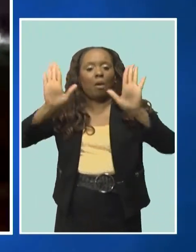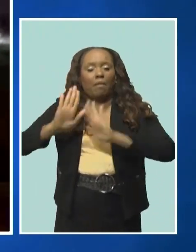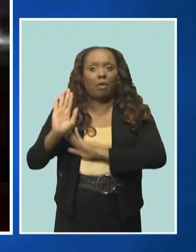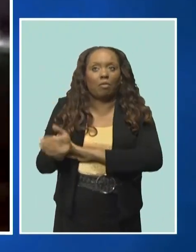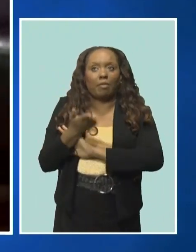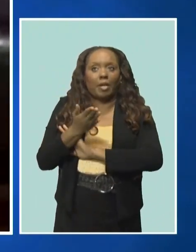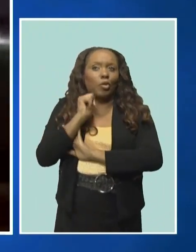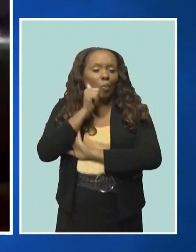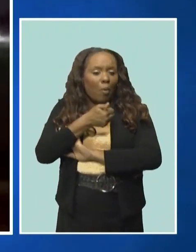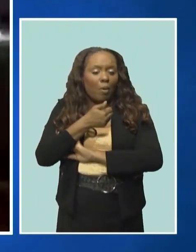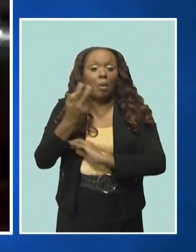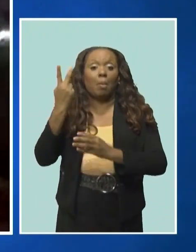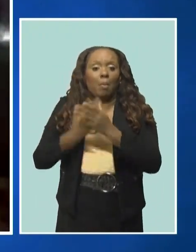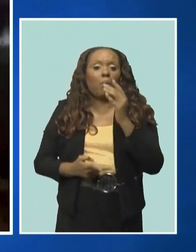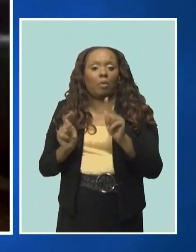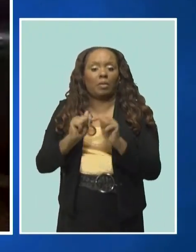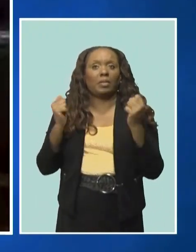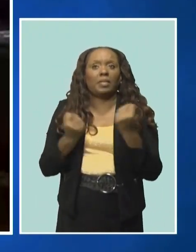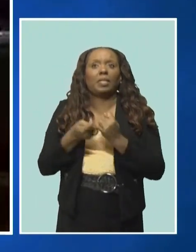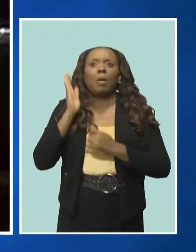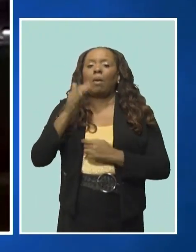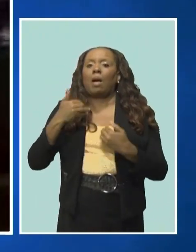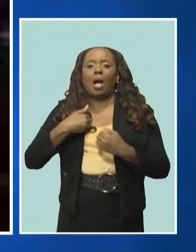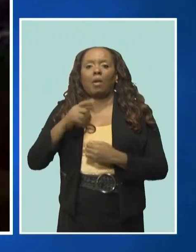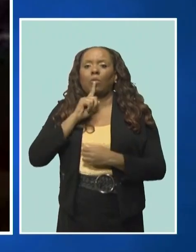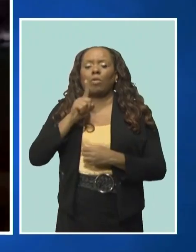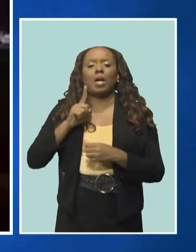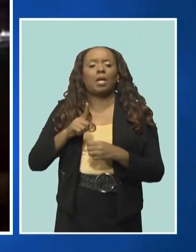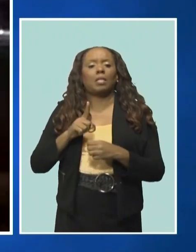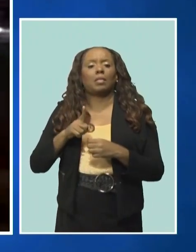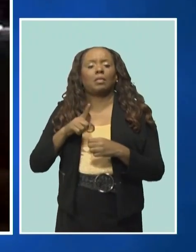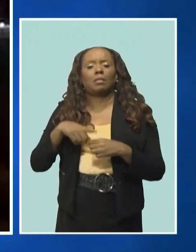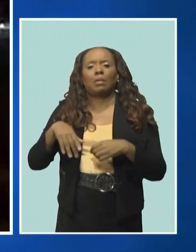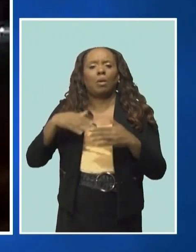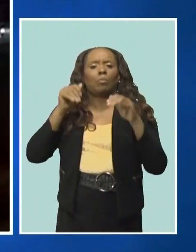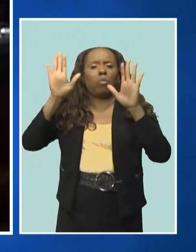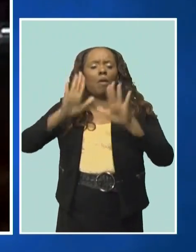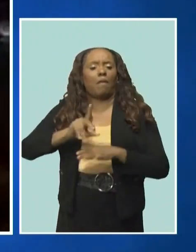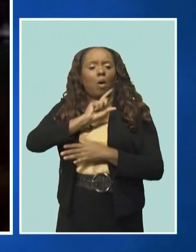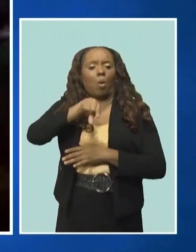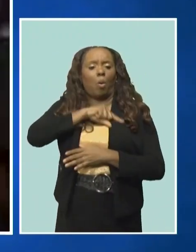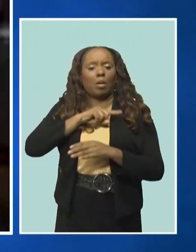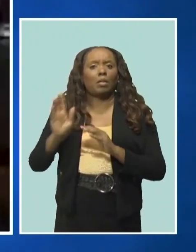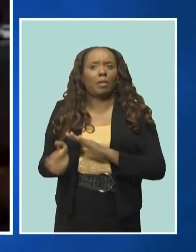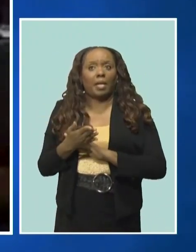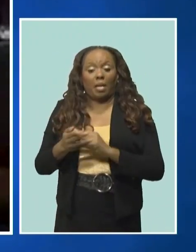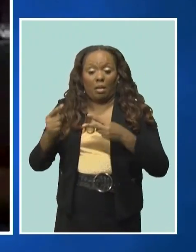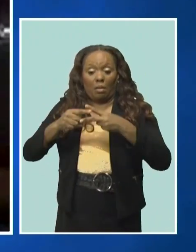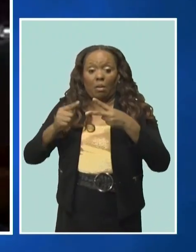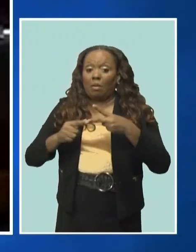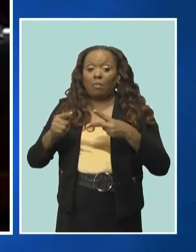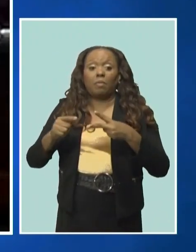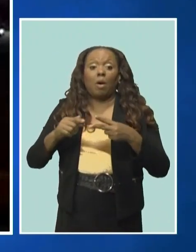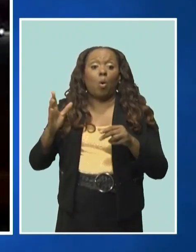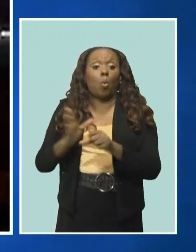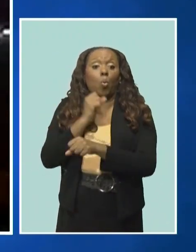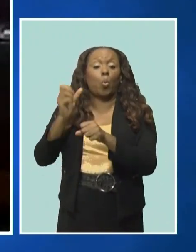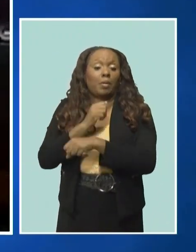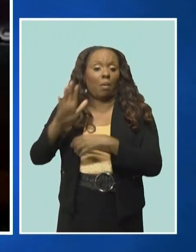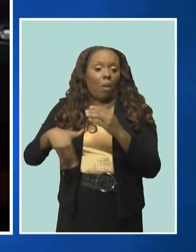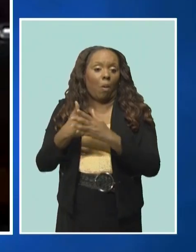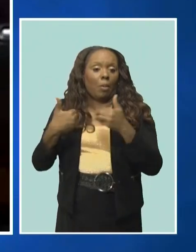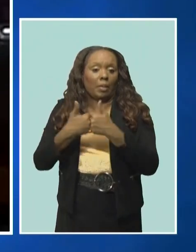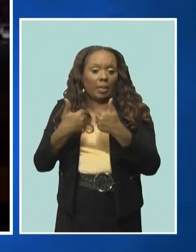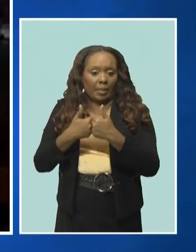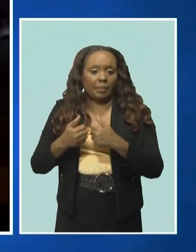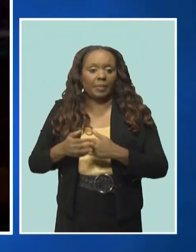tomorrow. Both teams are expected to bring quality cricket, as both of them coming undefeated. Now, having hosted the group stage and 3